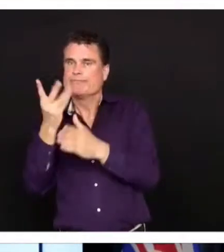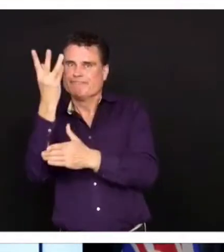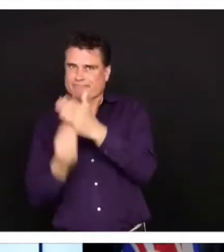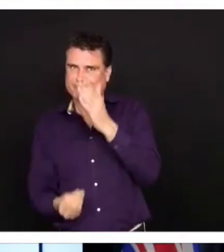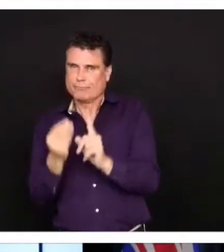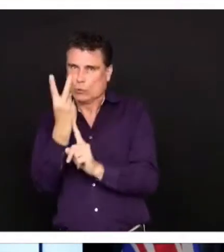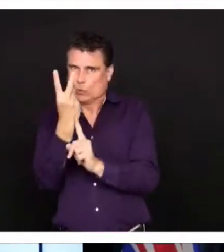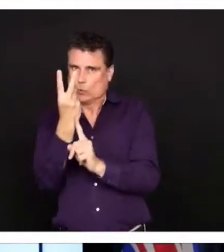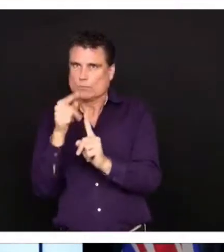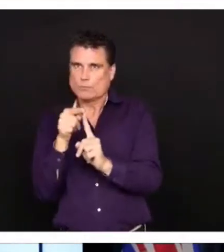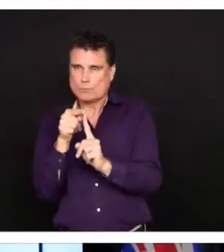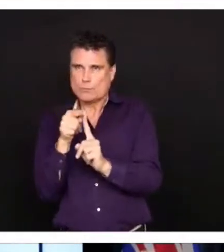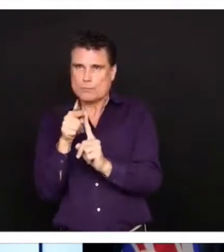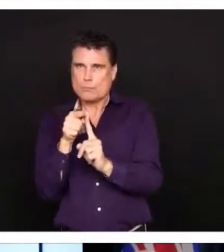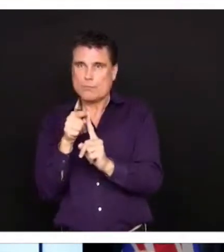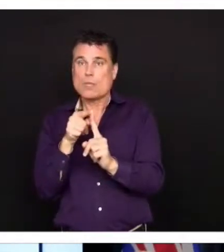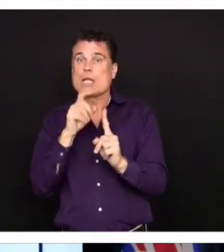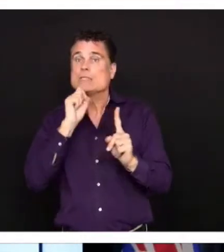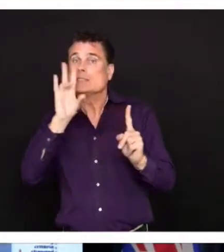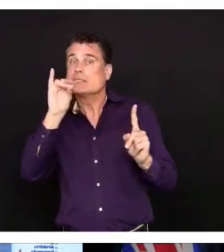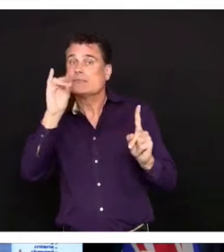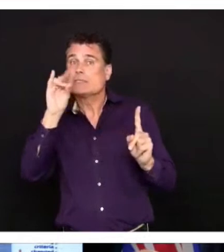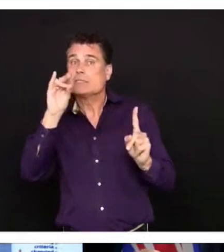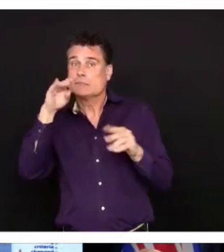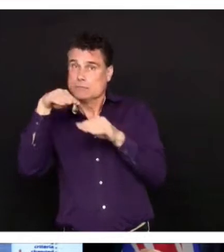had in our long-term care homes here in British Columbia.